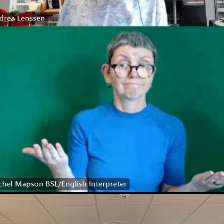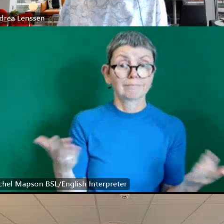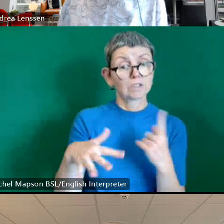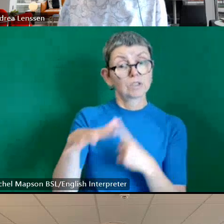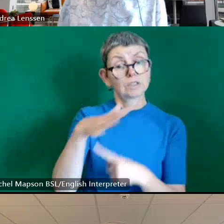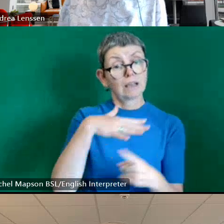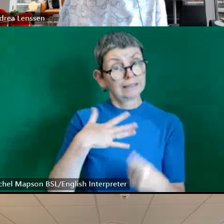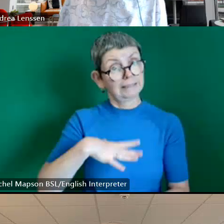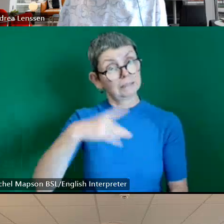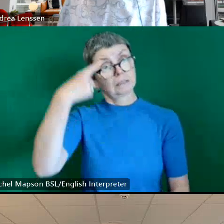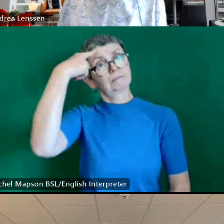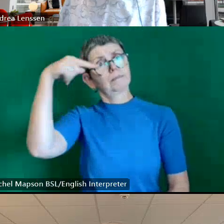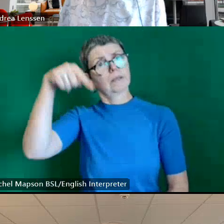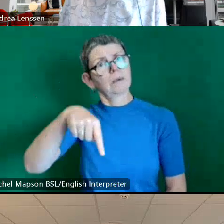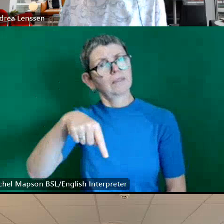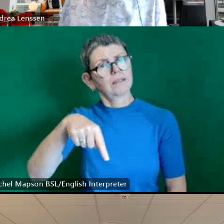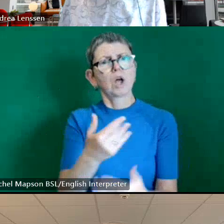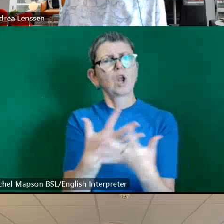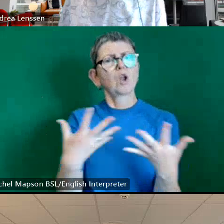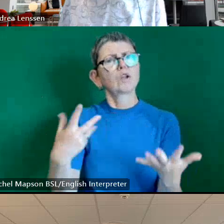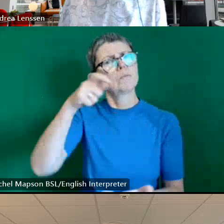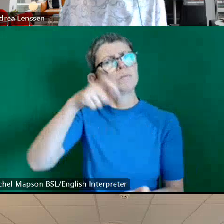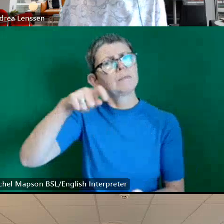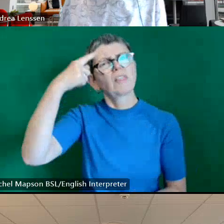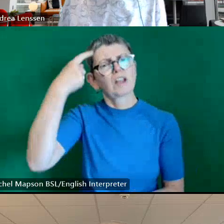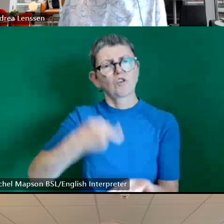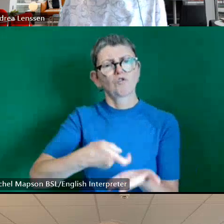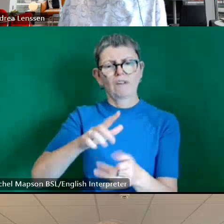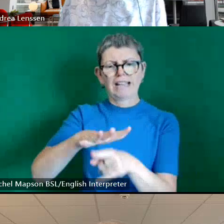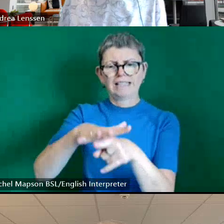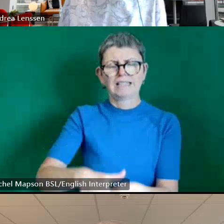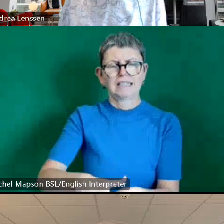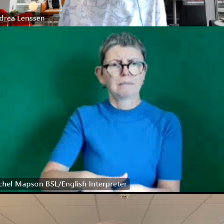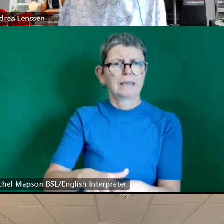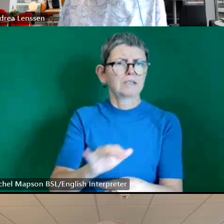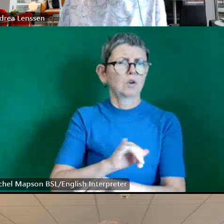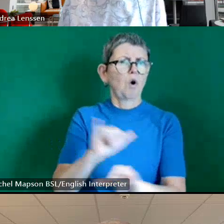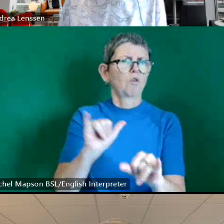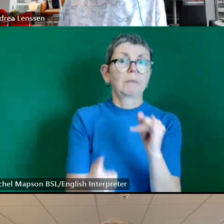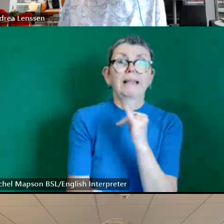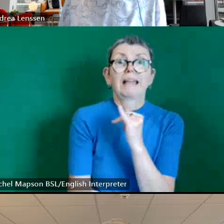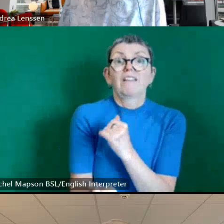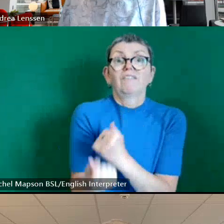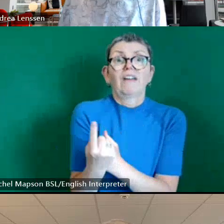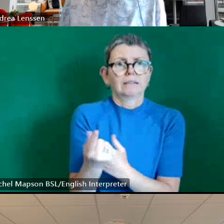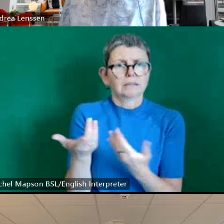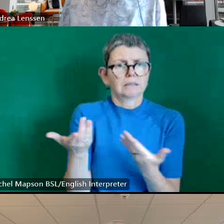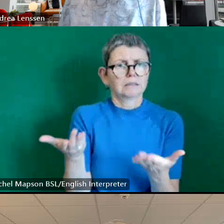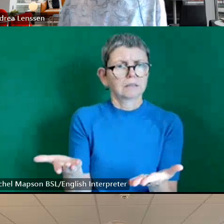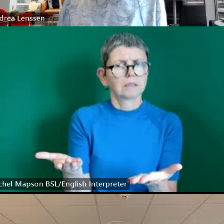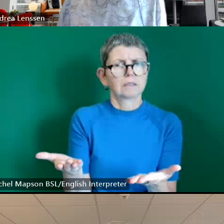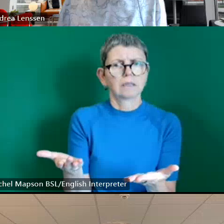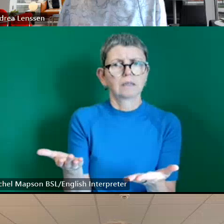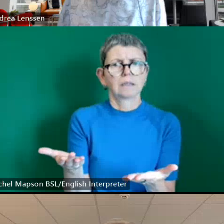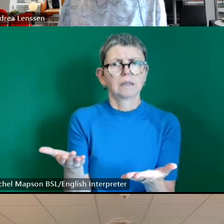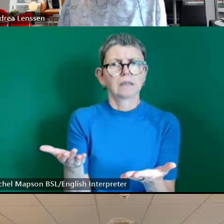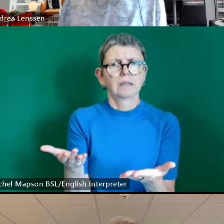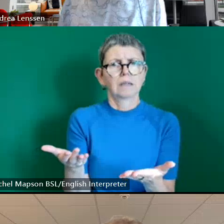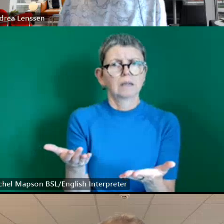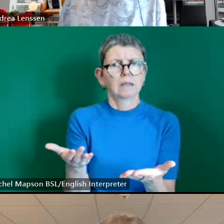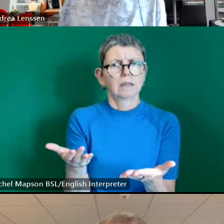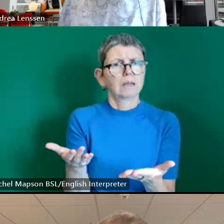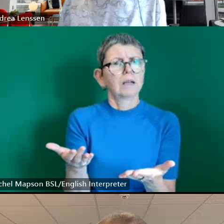about, racism as this horrible event that happened, and this horrible event that happened that we can